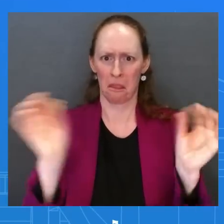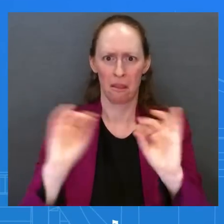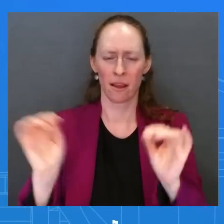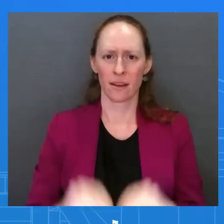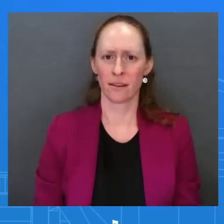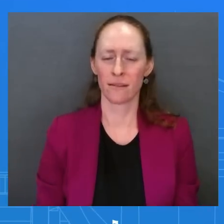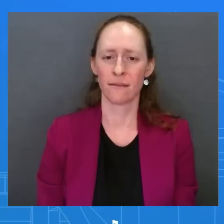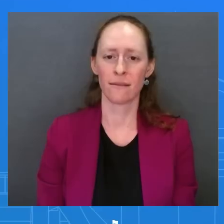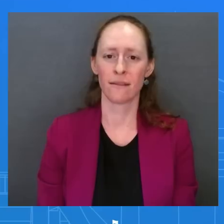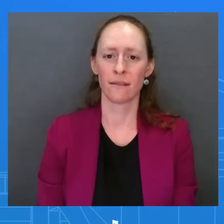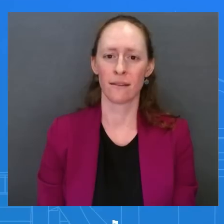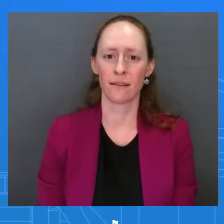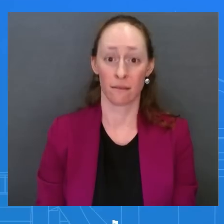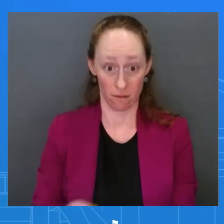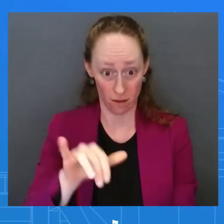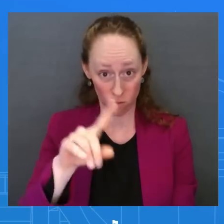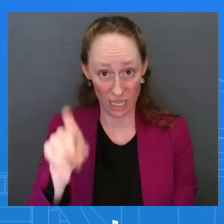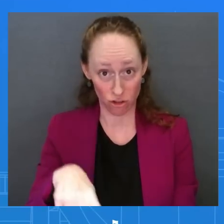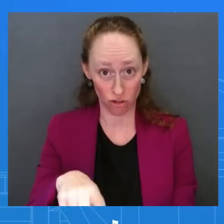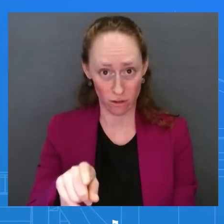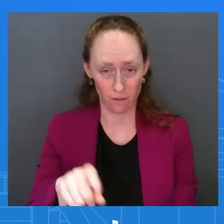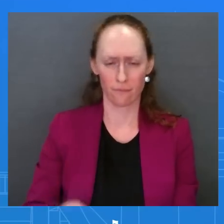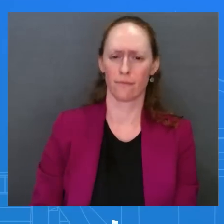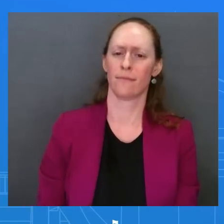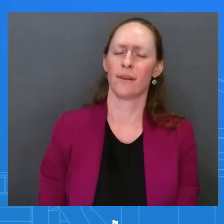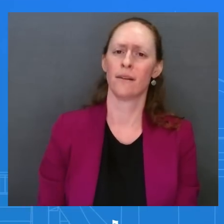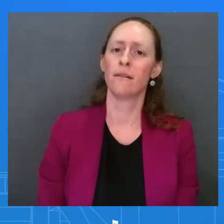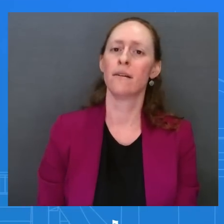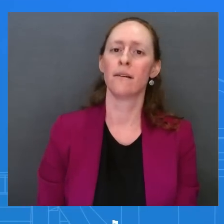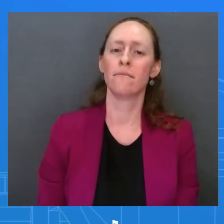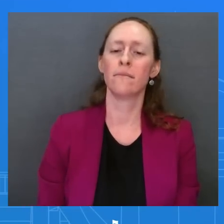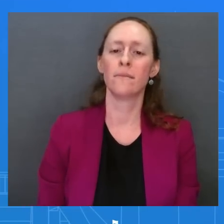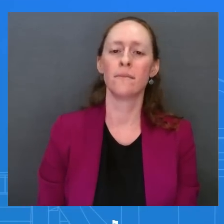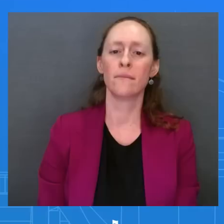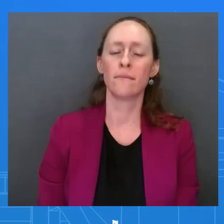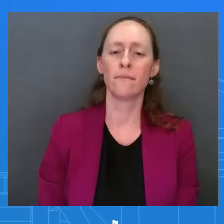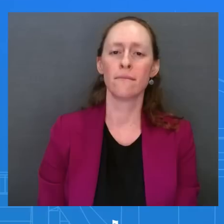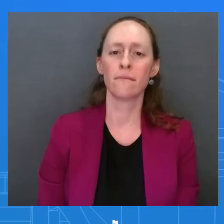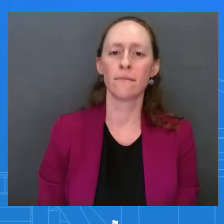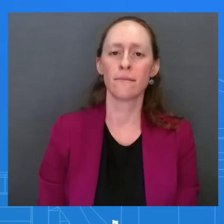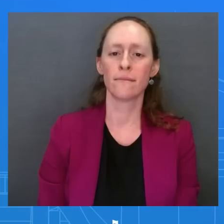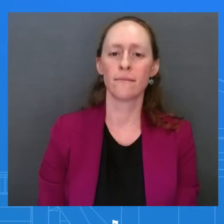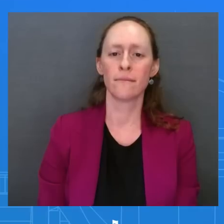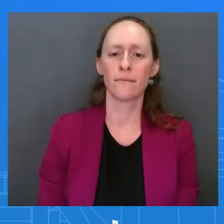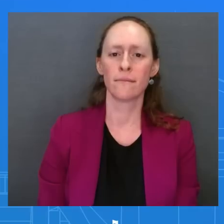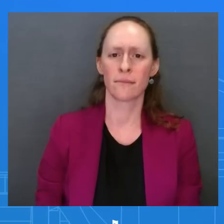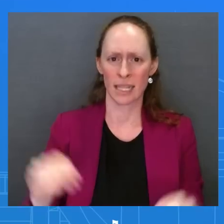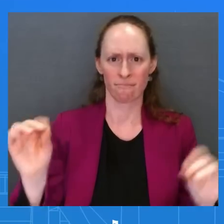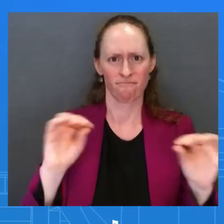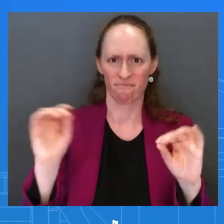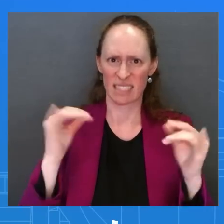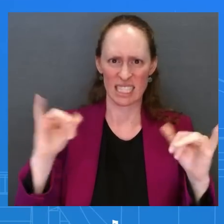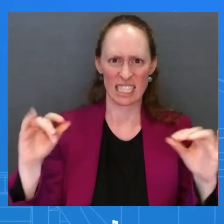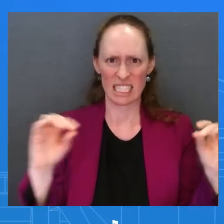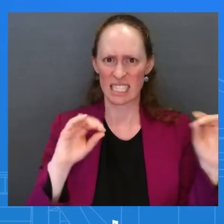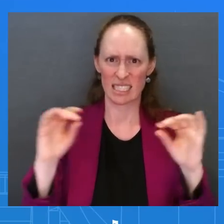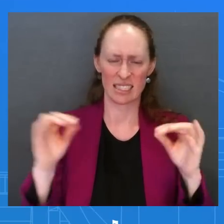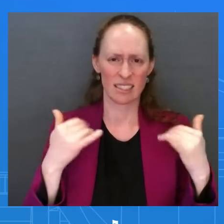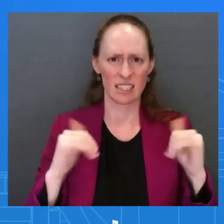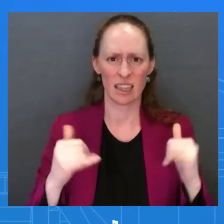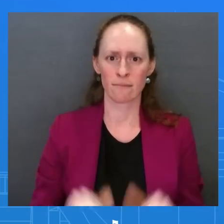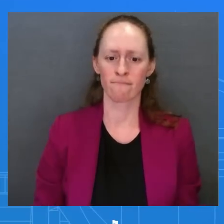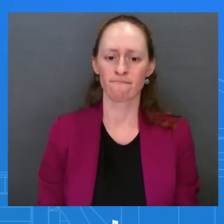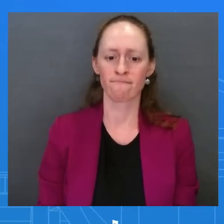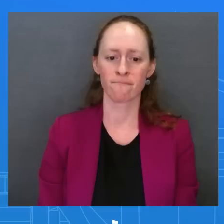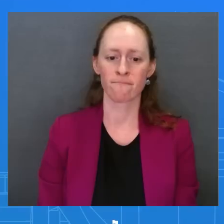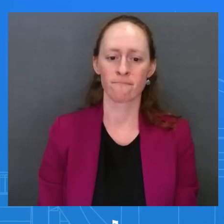Please. Go ahead, allow me to do my job and ask my question. When you say that the journalists are being discriminated against, I've been in this briefing. If this continues, we're going to